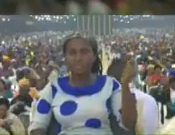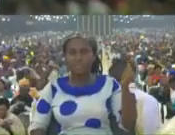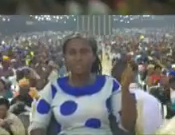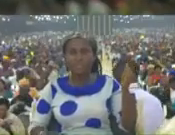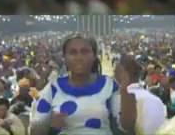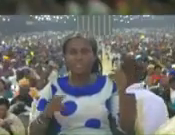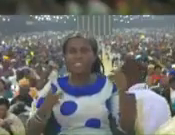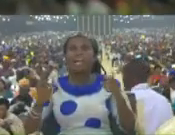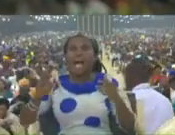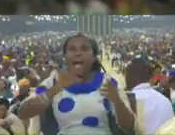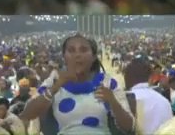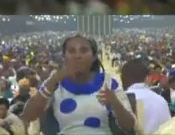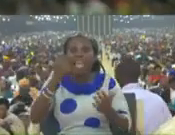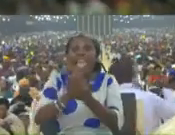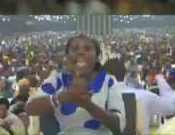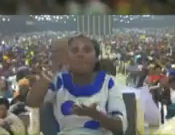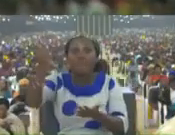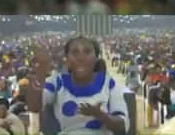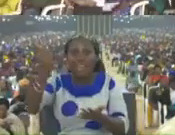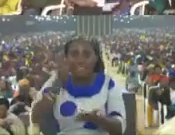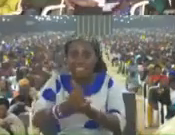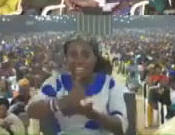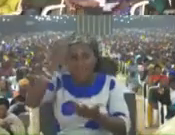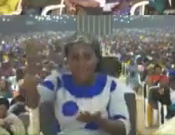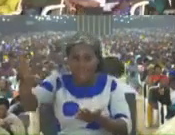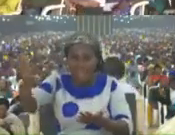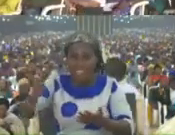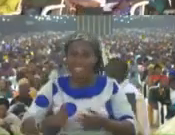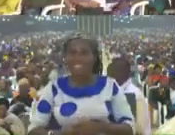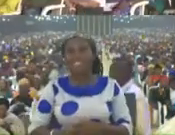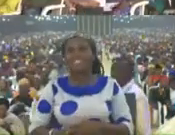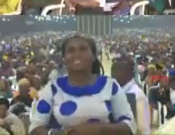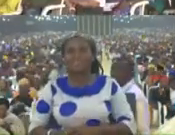let me say amen to this one loud and clear.